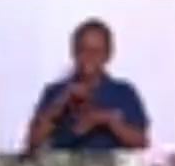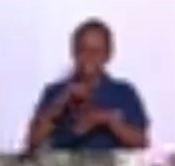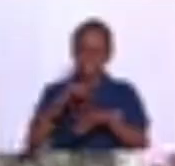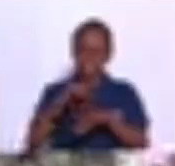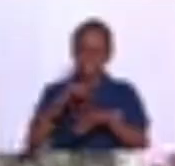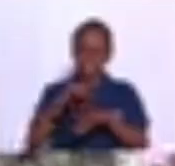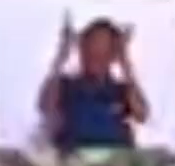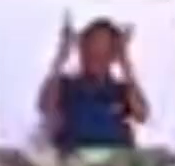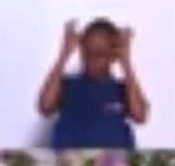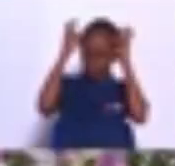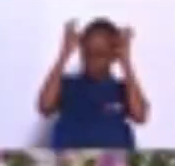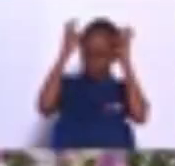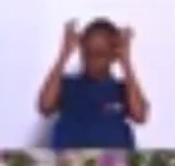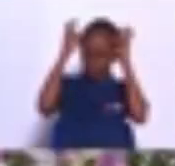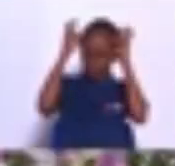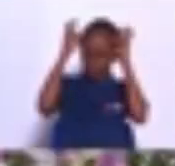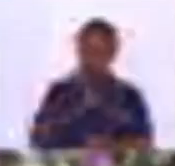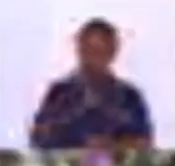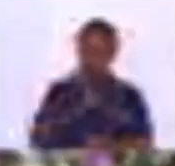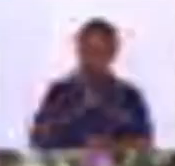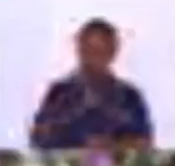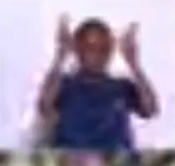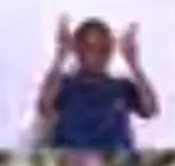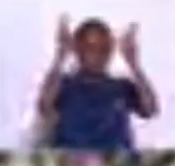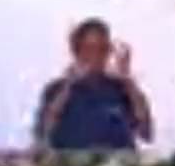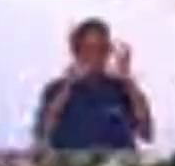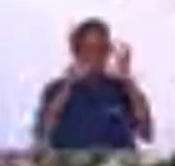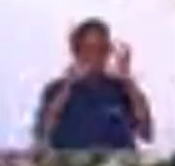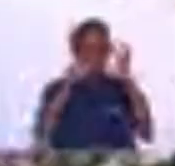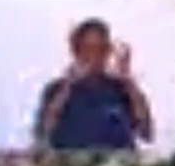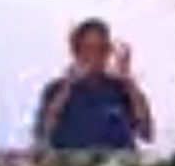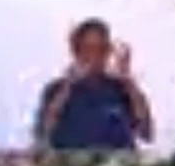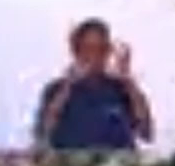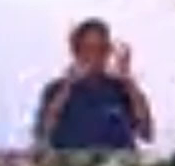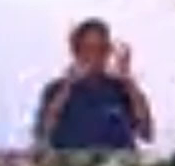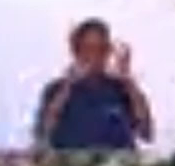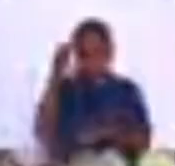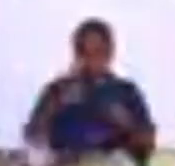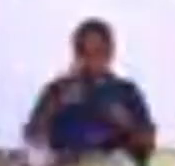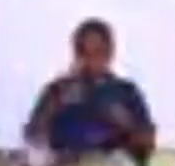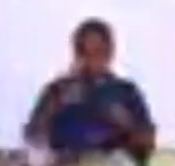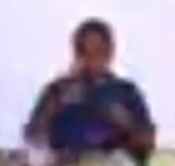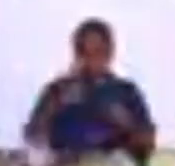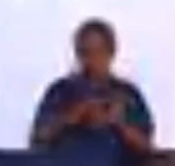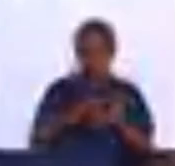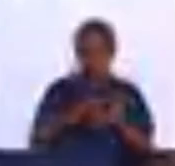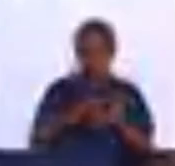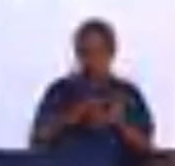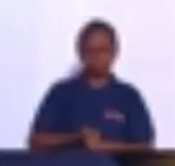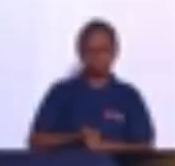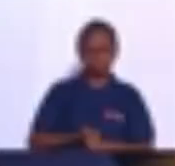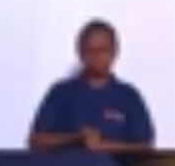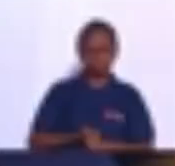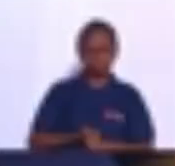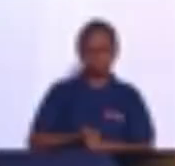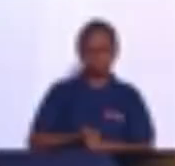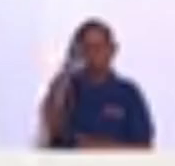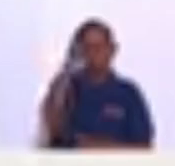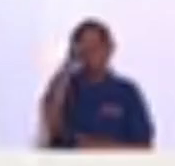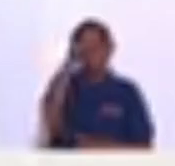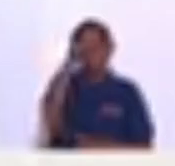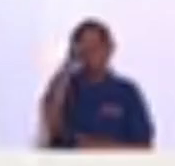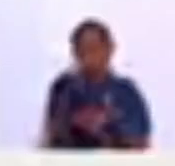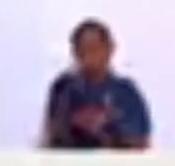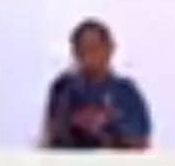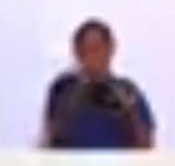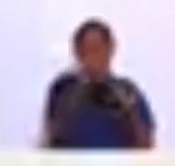devil attacks us, but it's not the devil. It's lack of knowledge. Lack of knowledge. Because you have